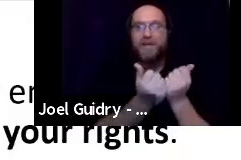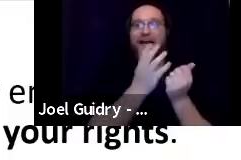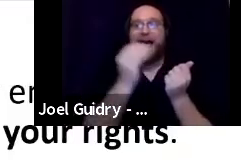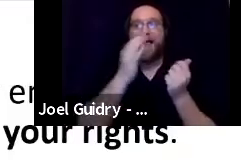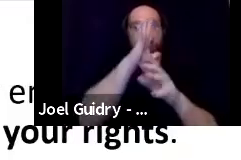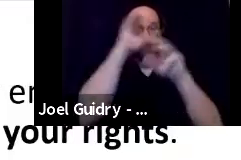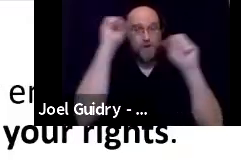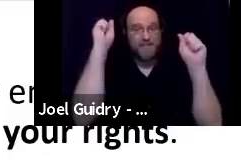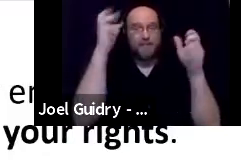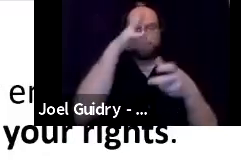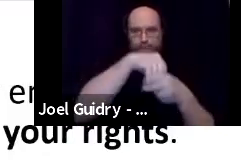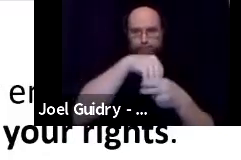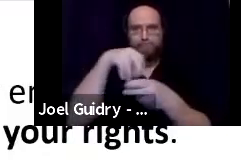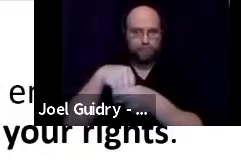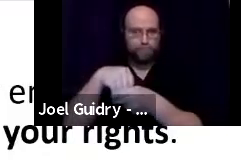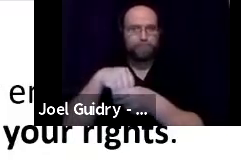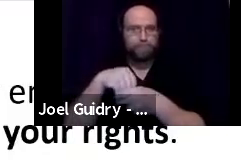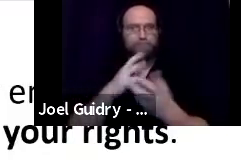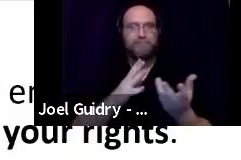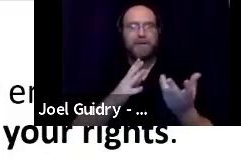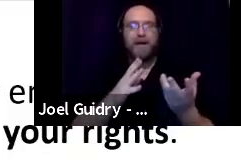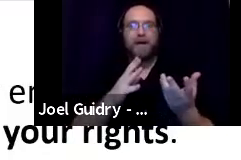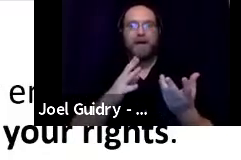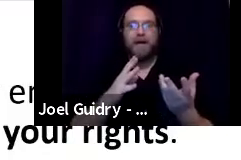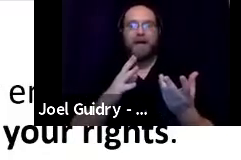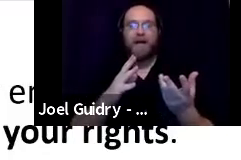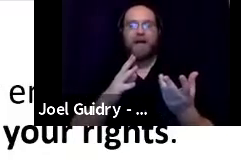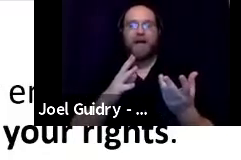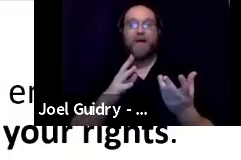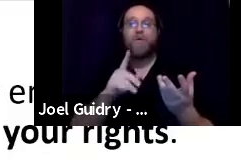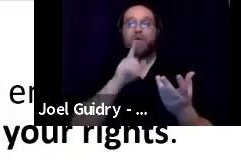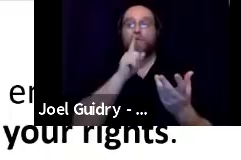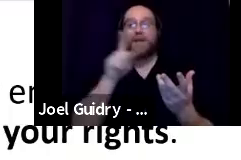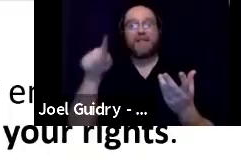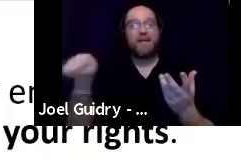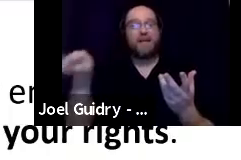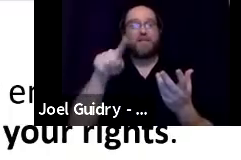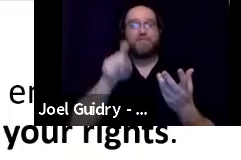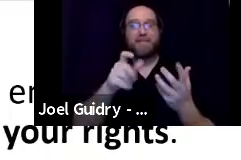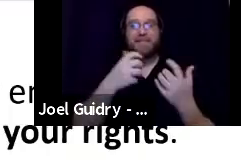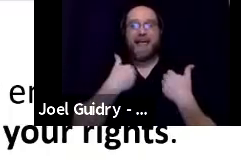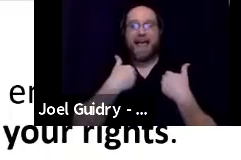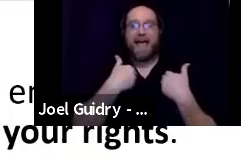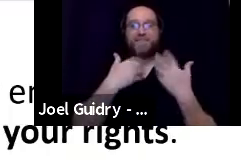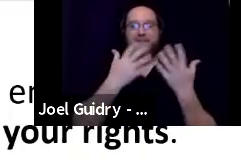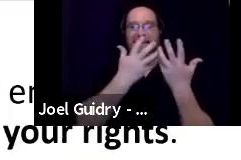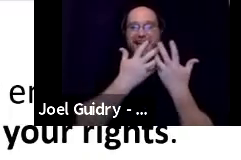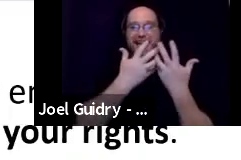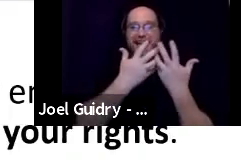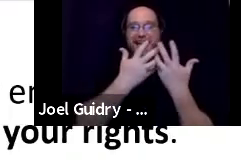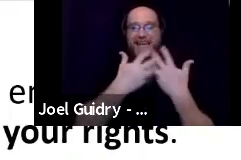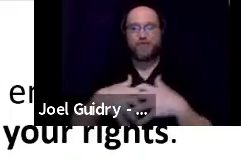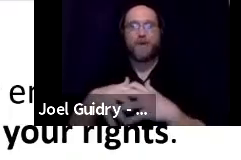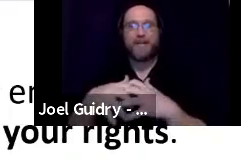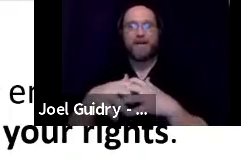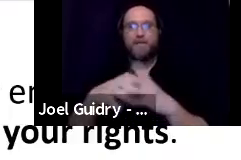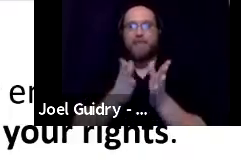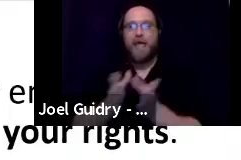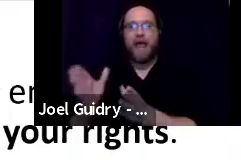these concerns, because it needs to be an integrated plan for addressing safety